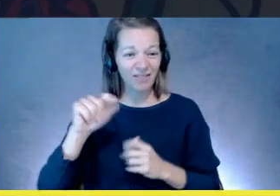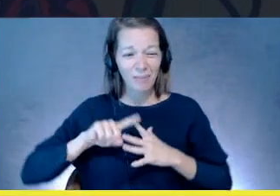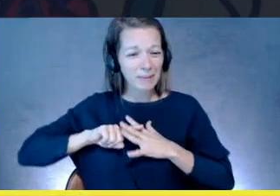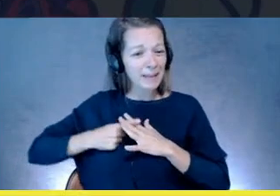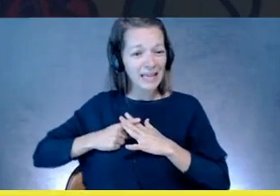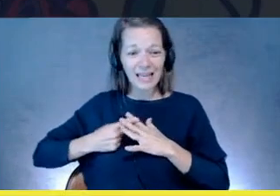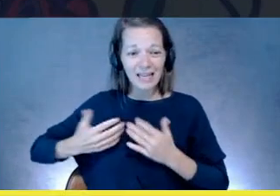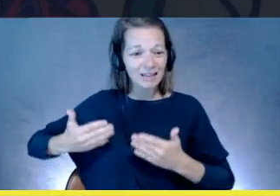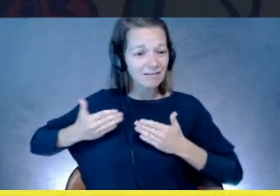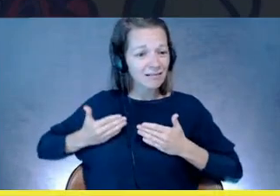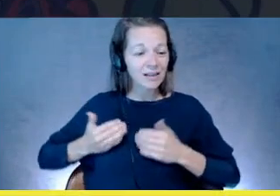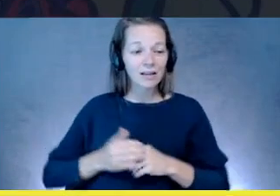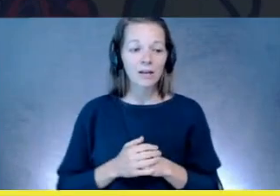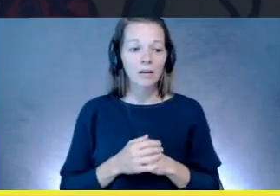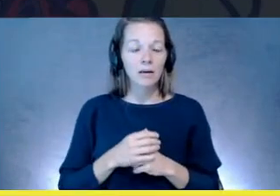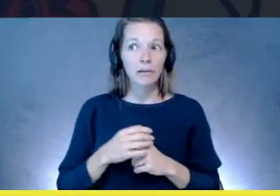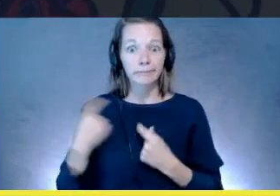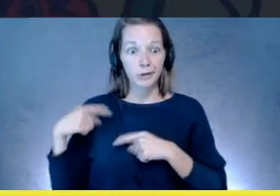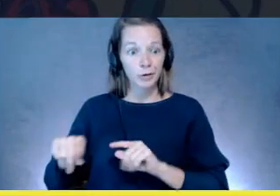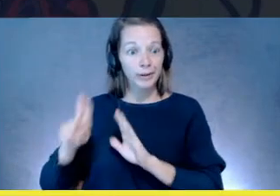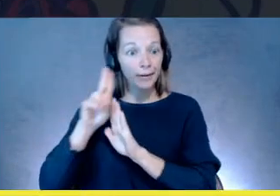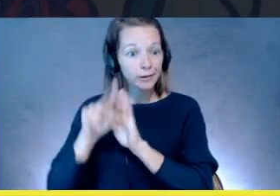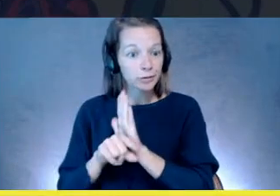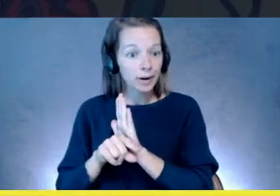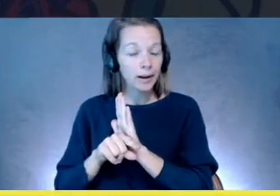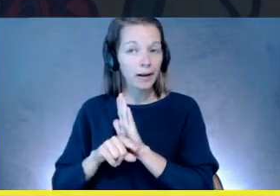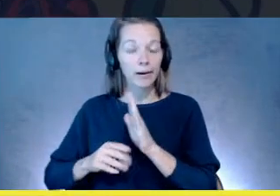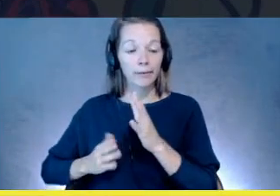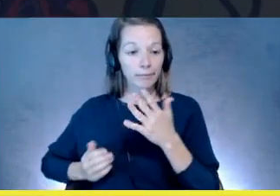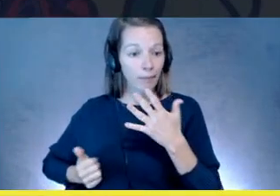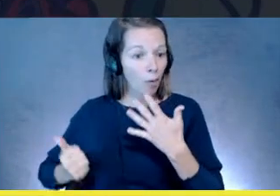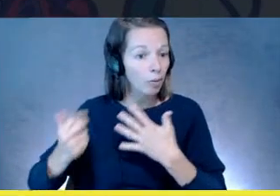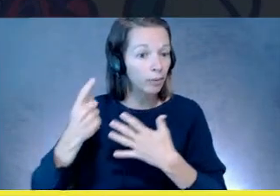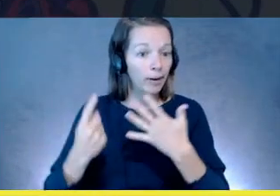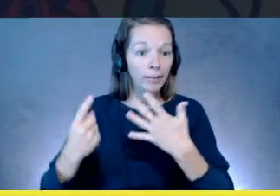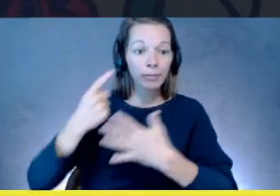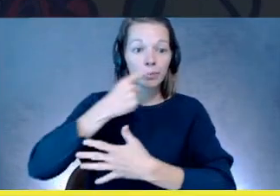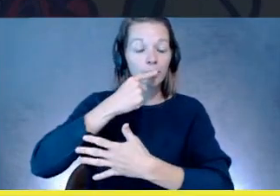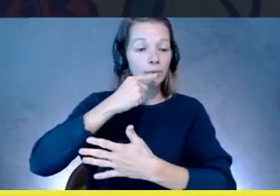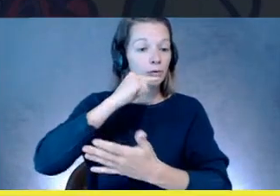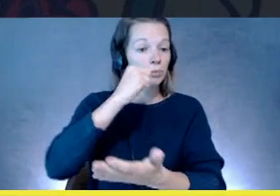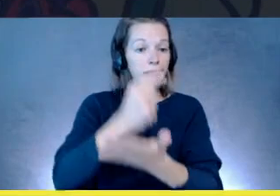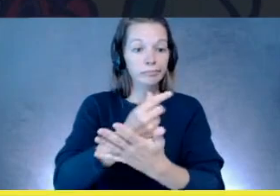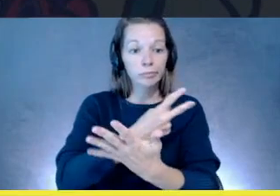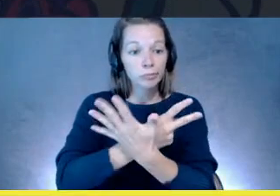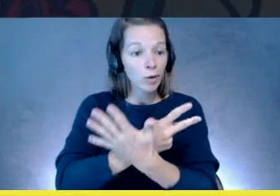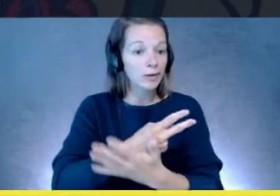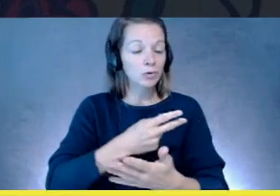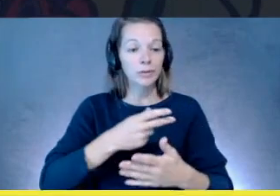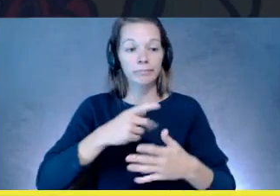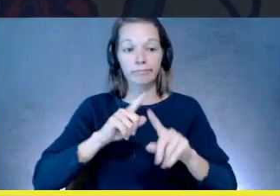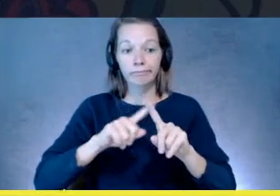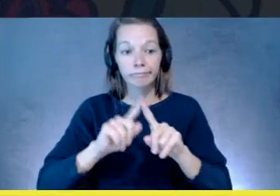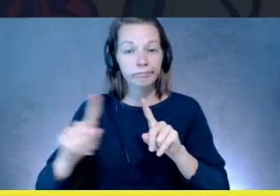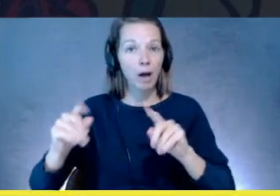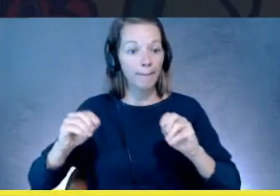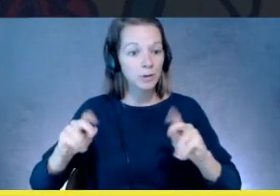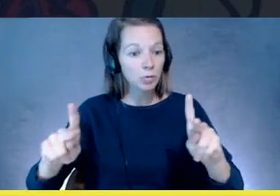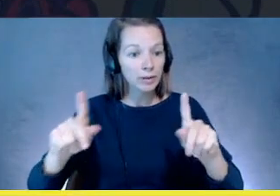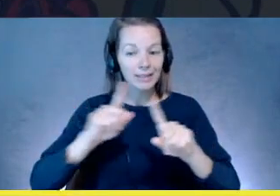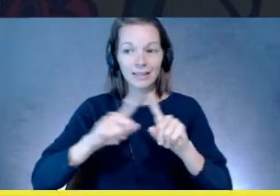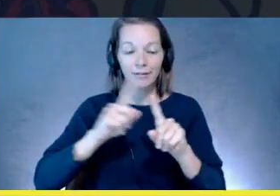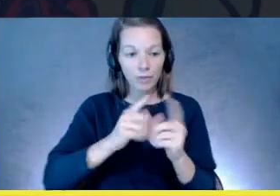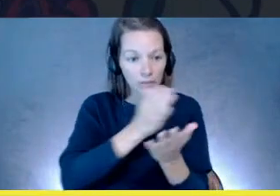in undergraduate all the way through graduate training. Make sure that they have opportunities through different pipelines,